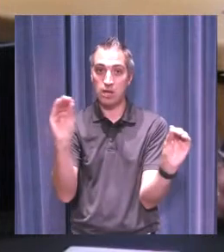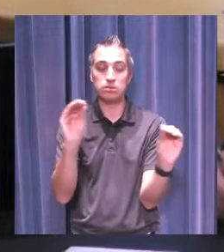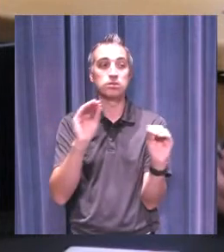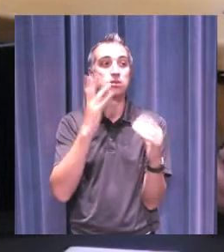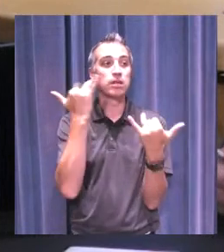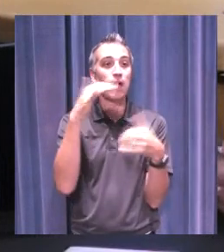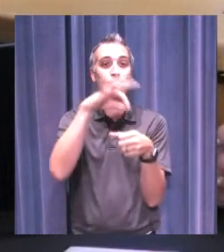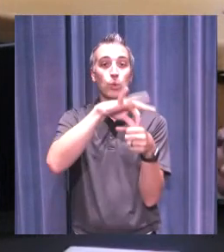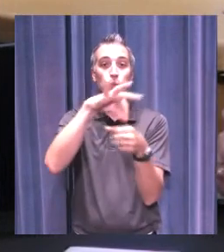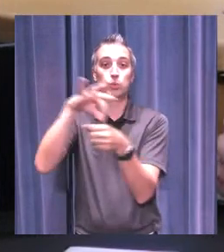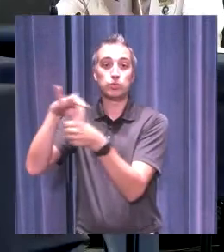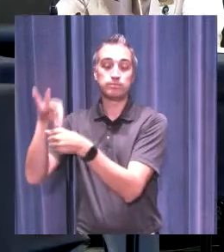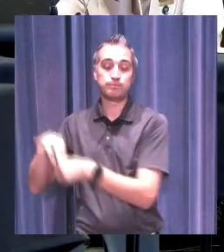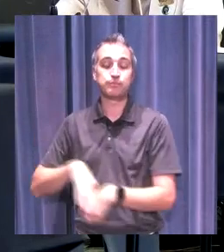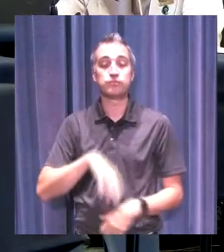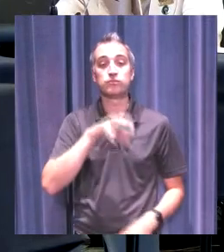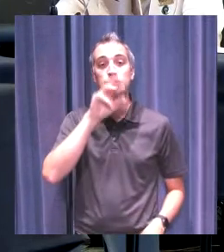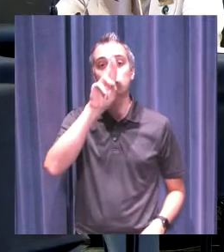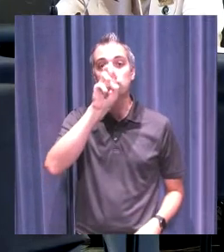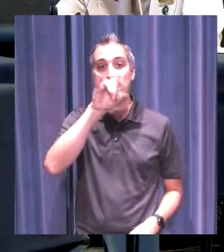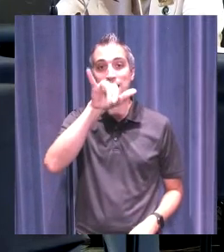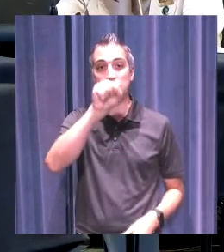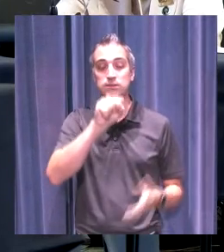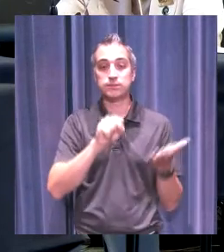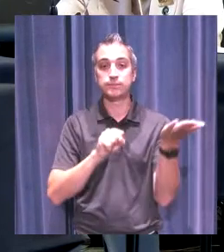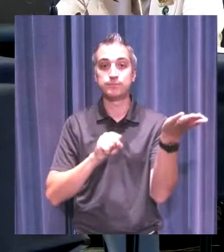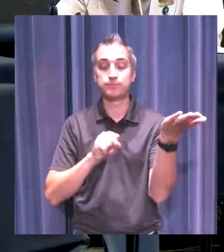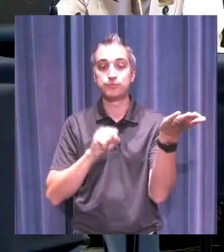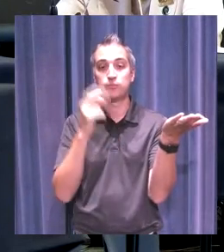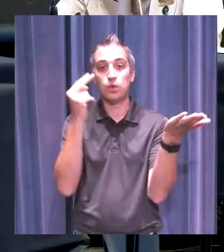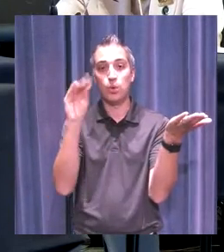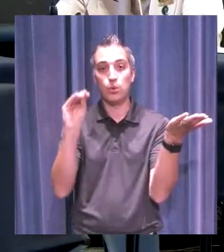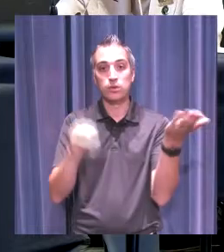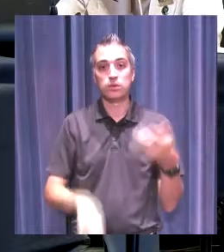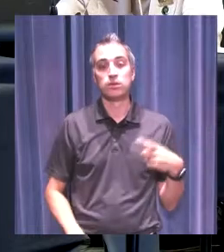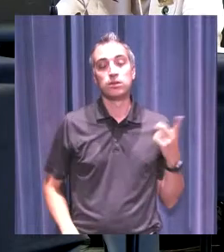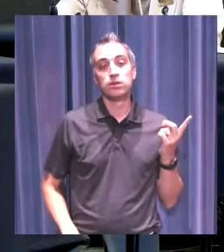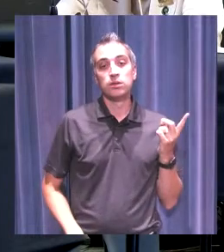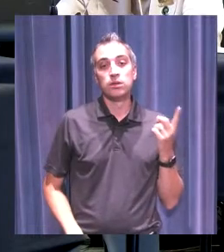call vote. Trustee Reyes? No.